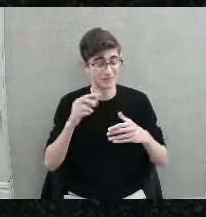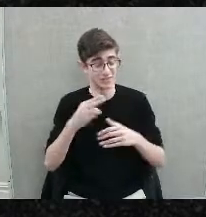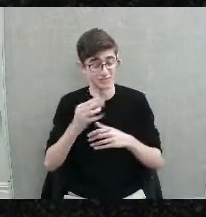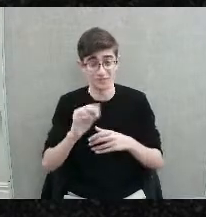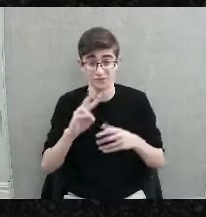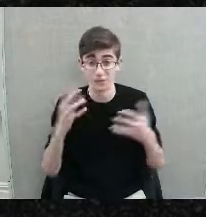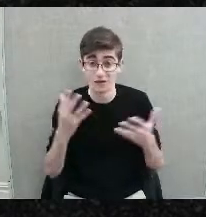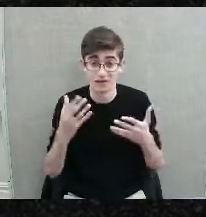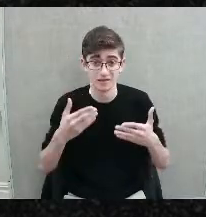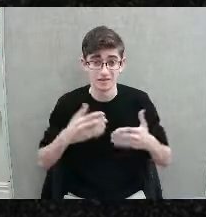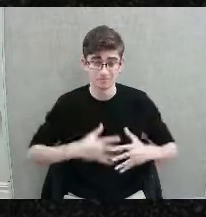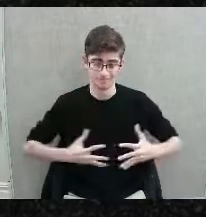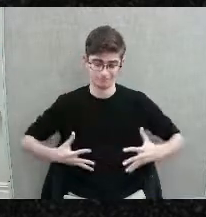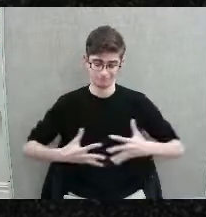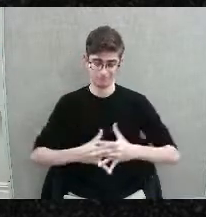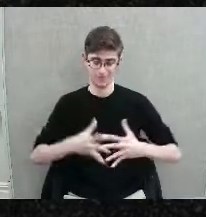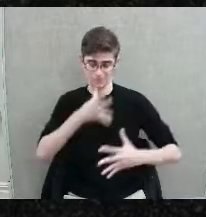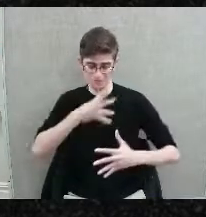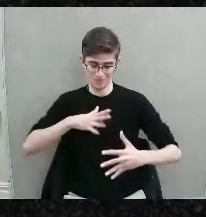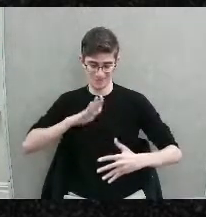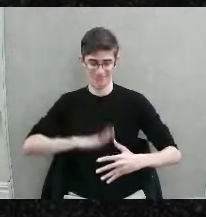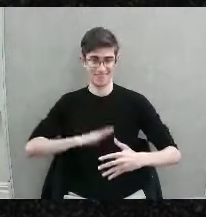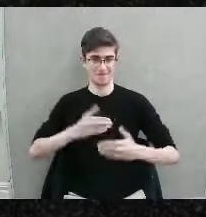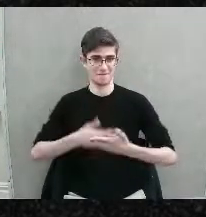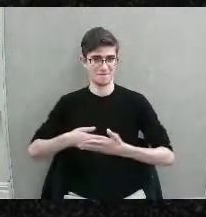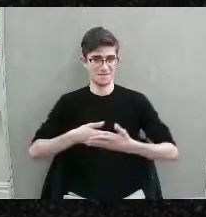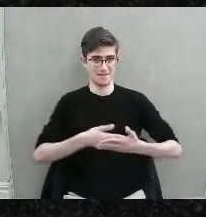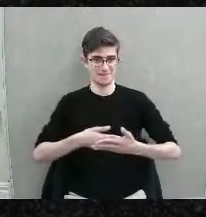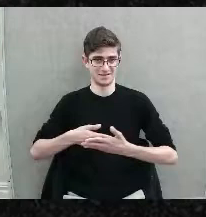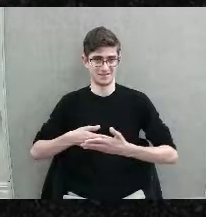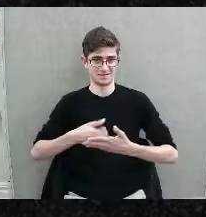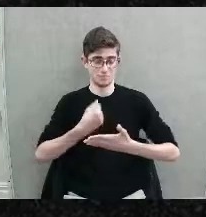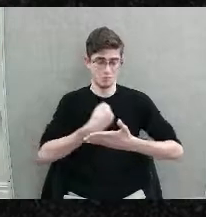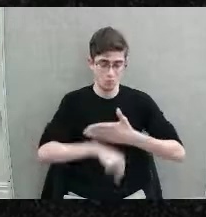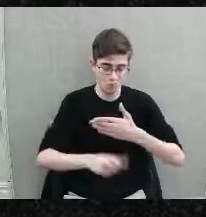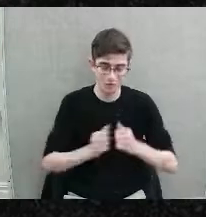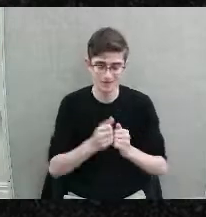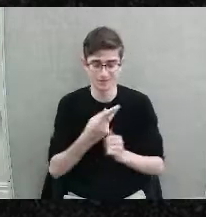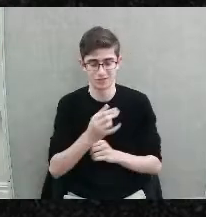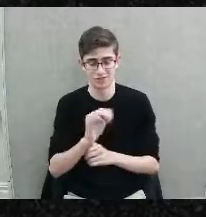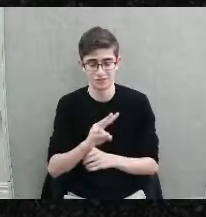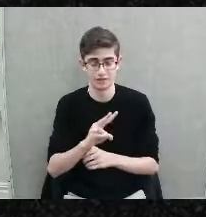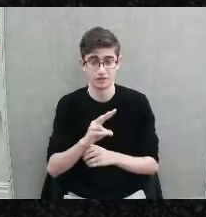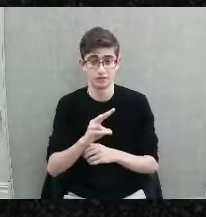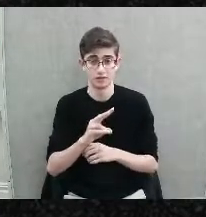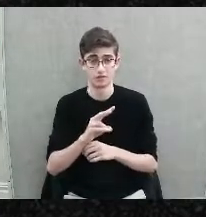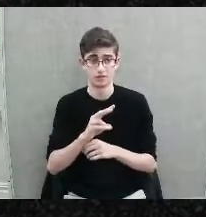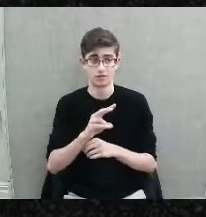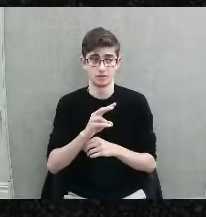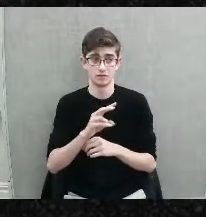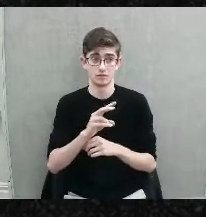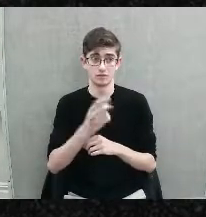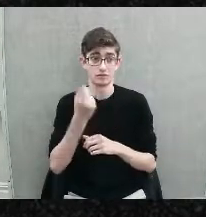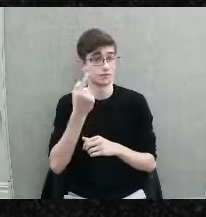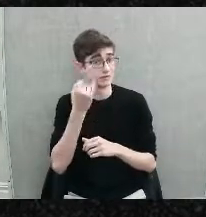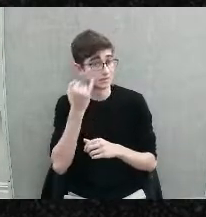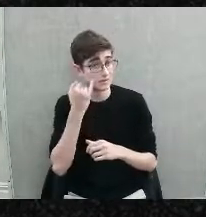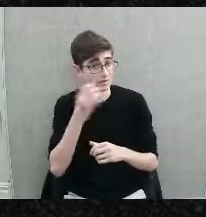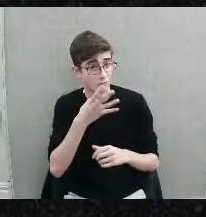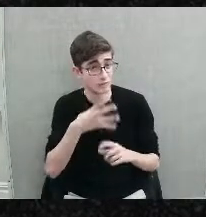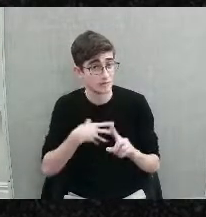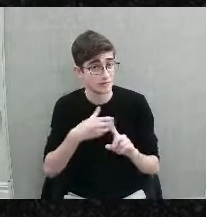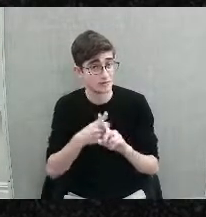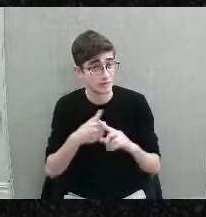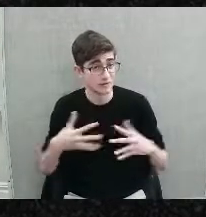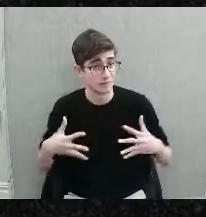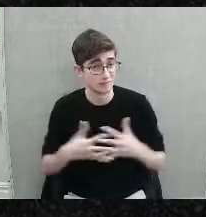for detection for pregnant women. So all women who are pregnant should, by